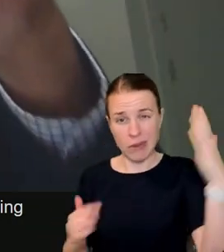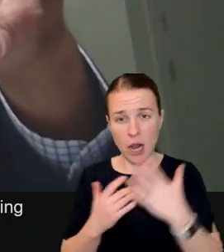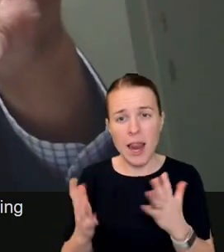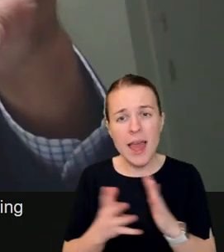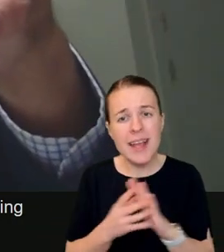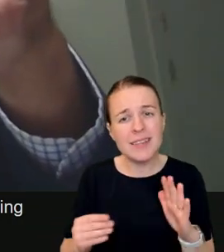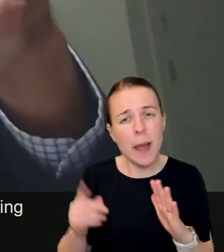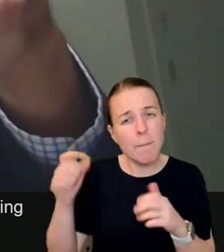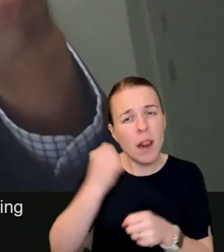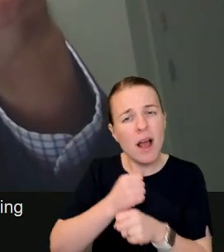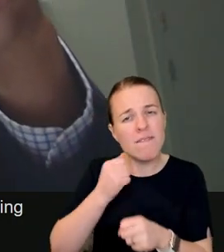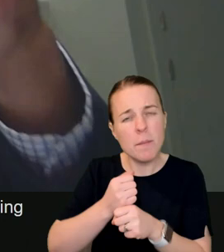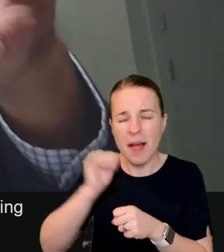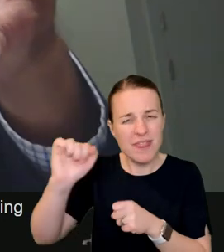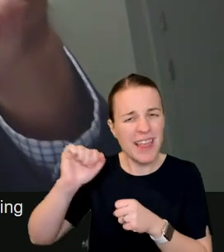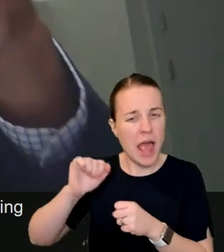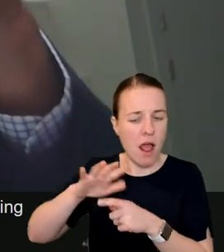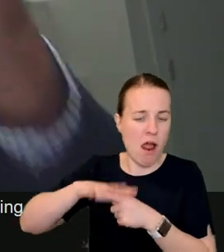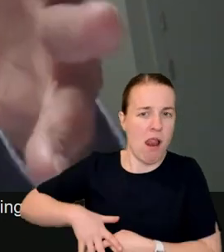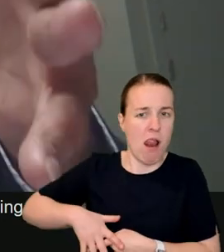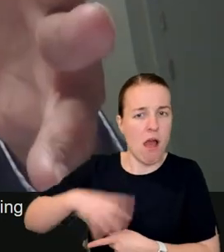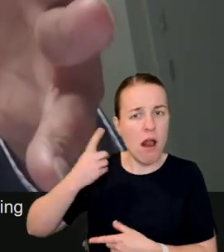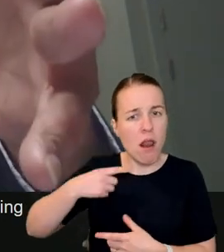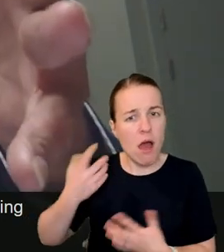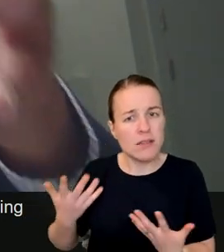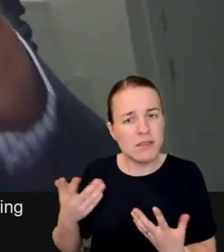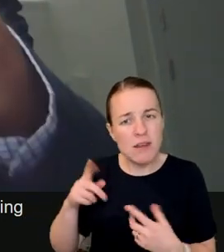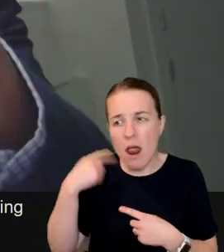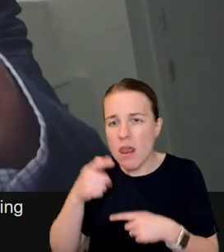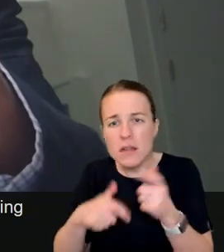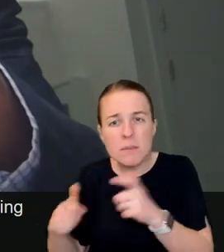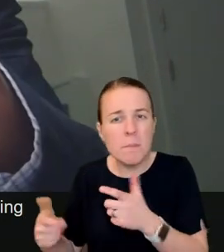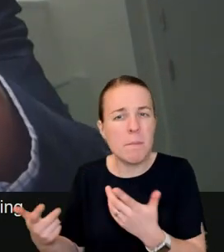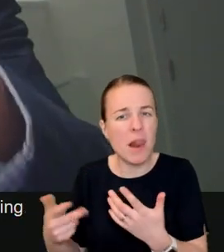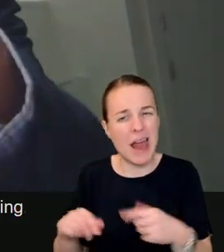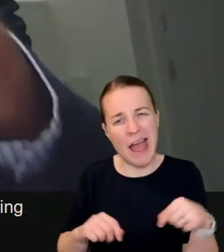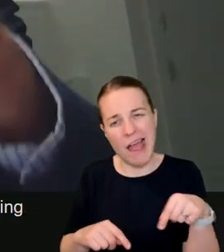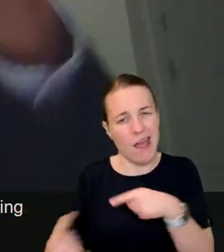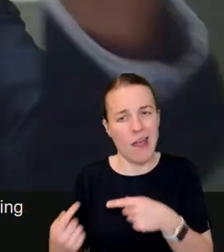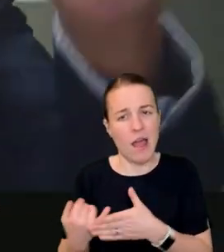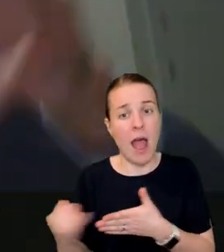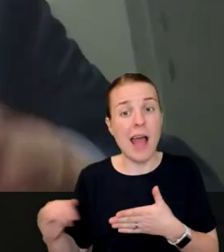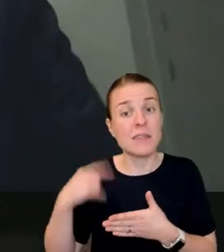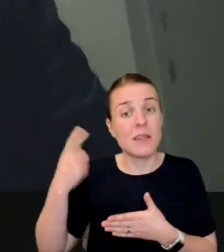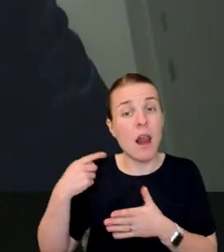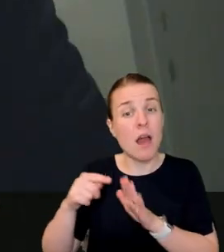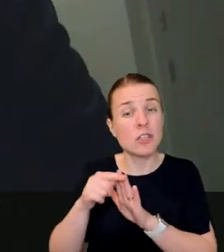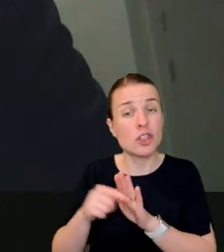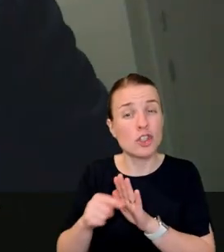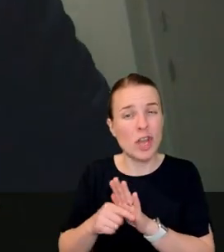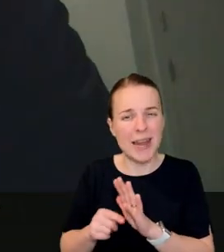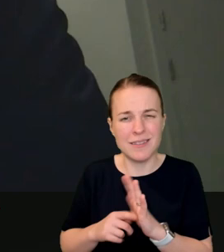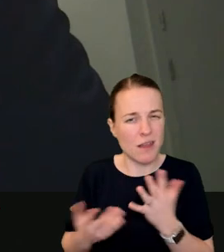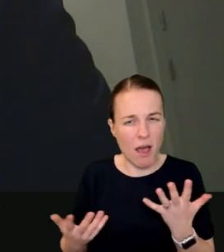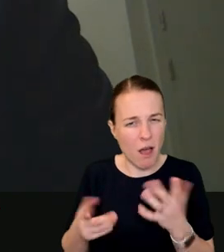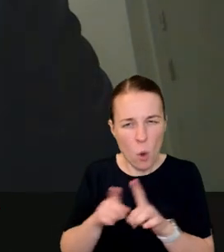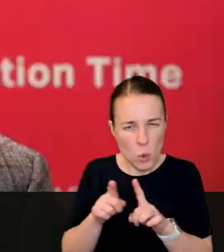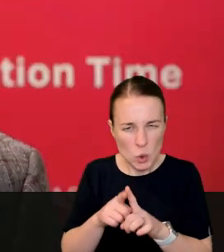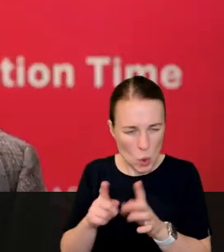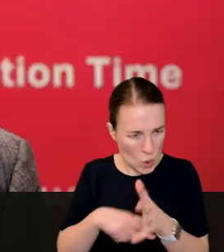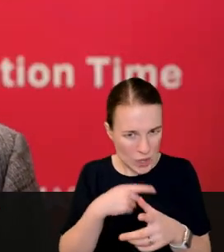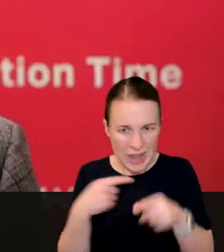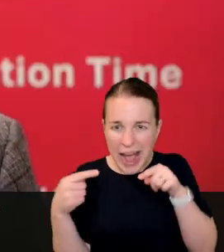bias against London, Londoners, the anti-London agenda that we're now seeing also in the forms of attacks on the TfL.